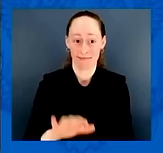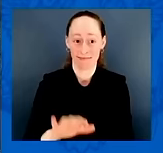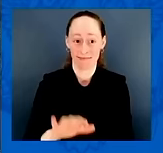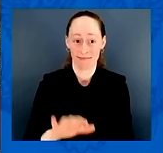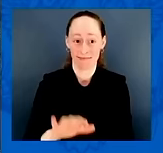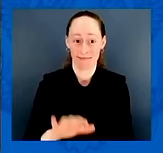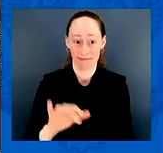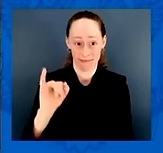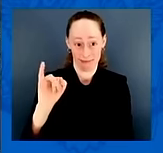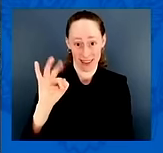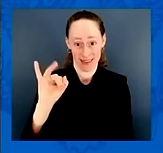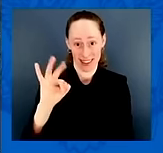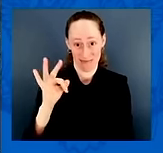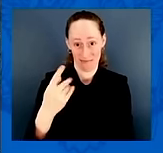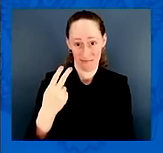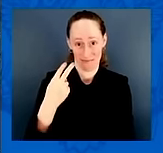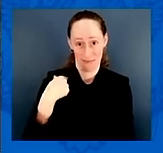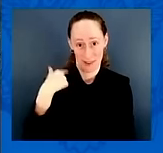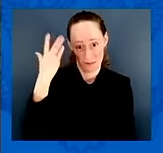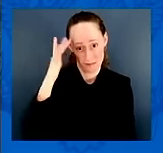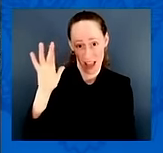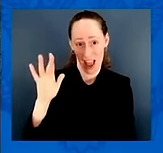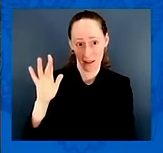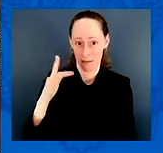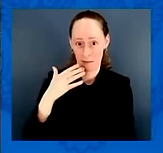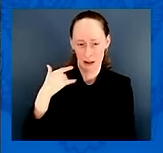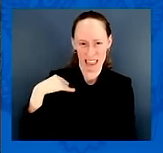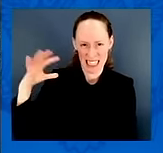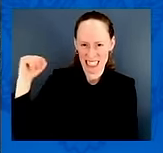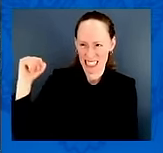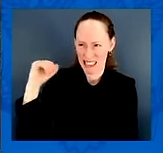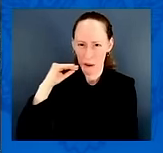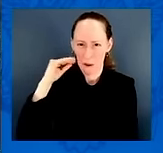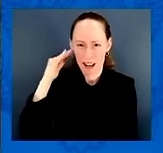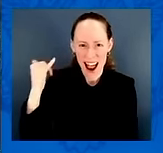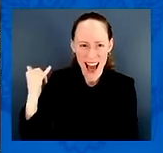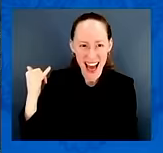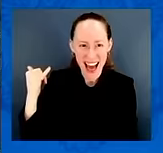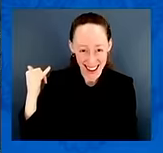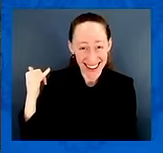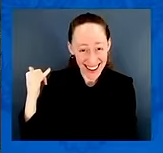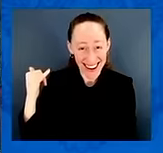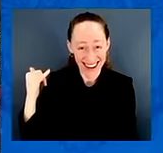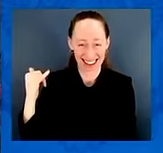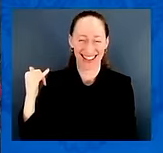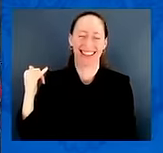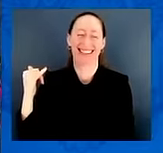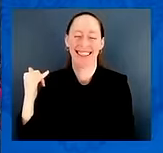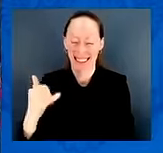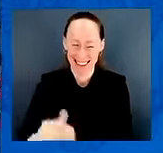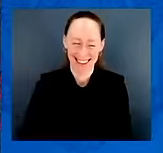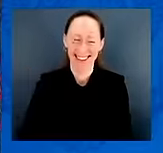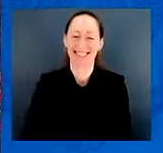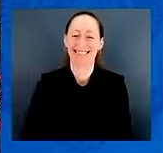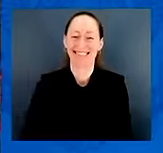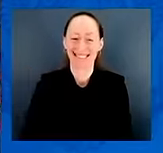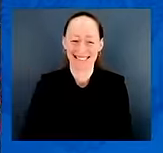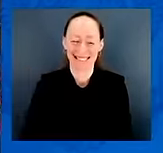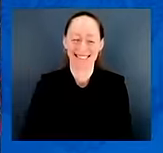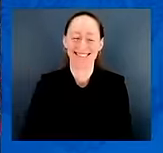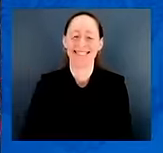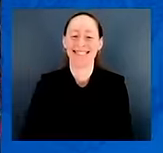Anyway, I mean, it was funny. It's funny, okay? I'll give him credit for that. It's funny.